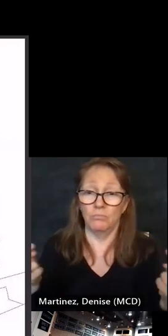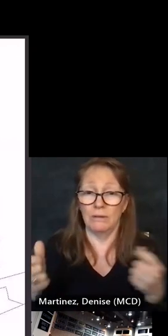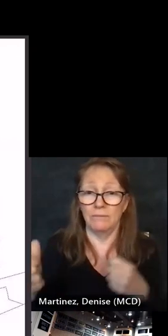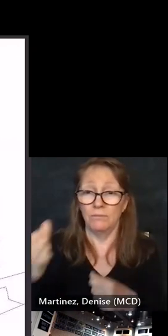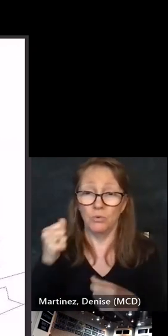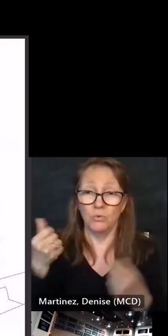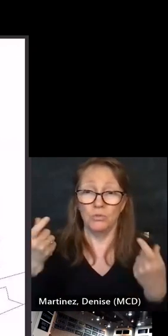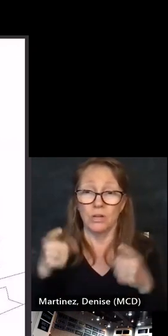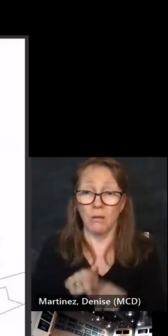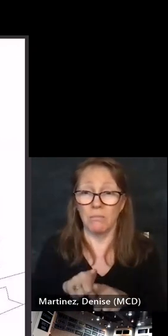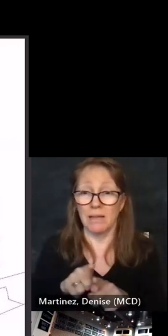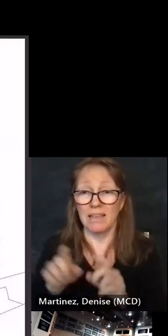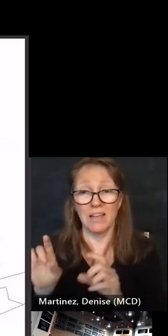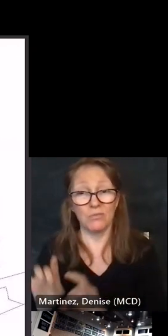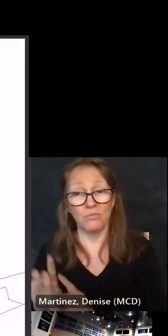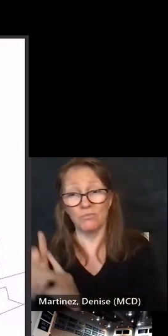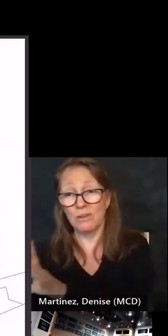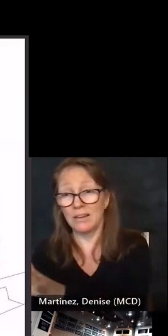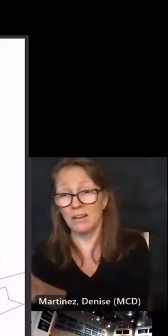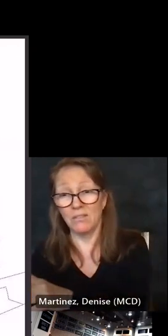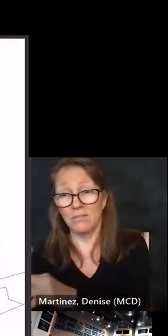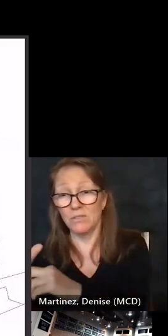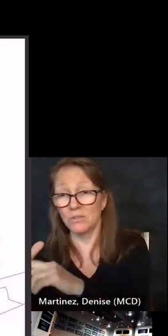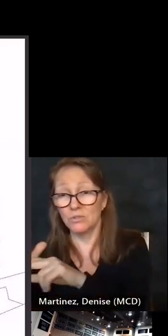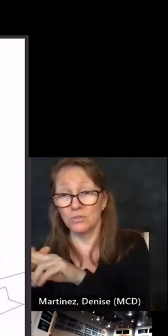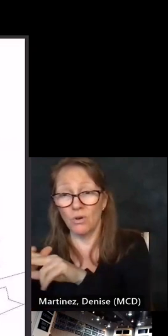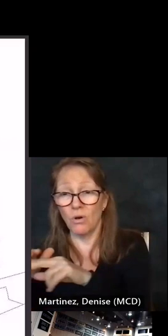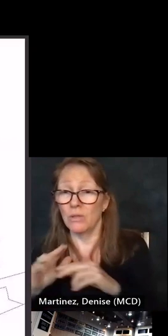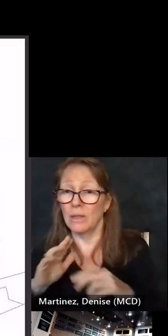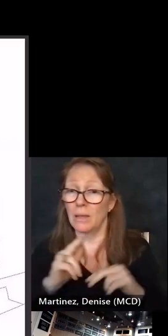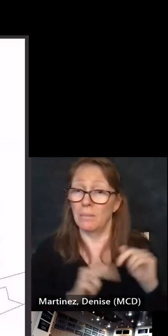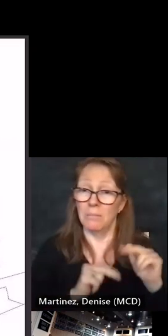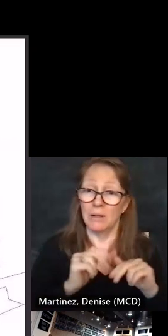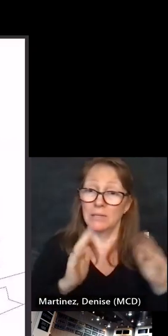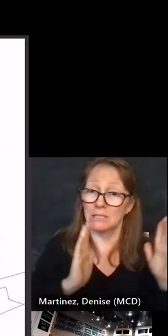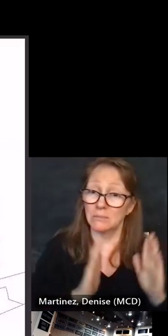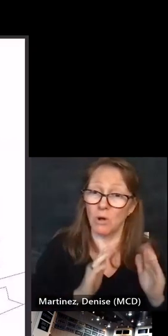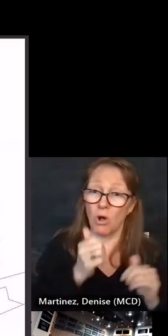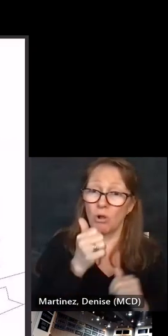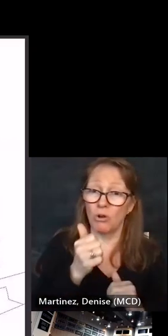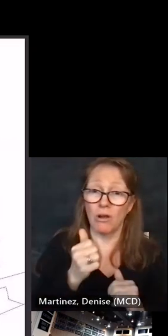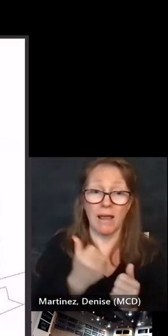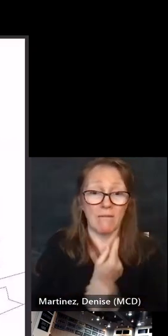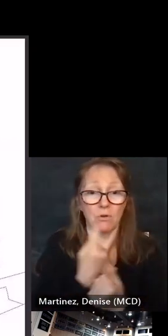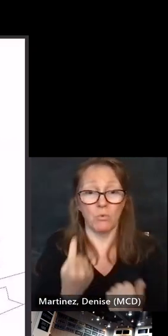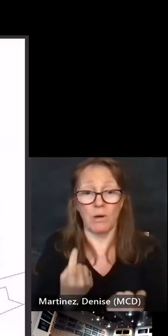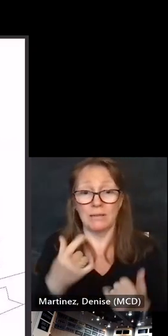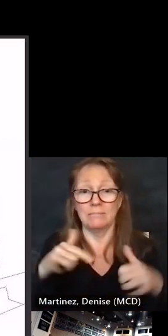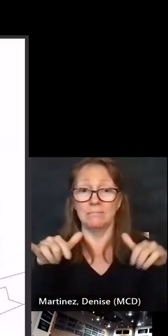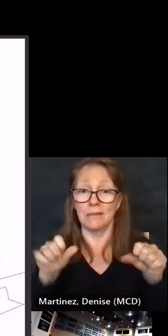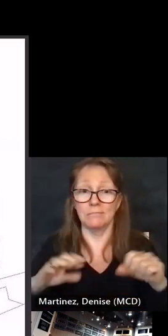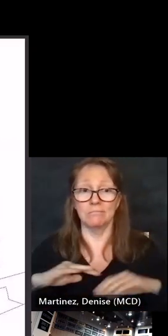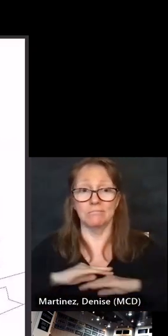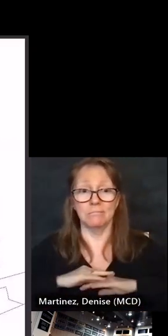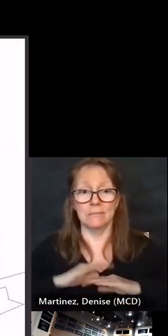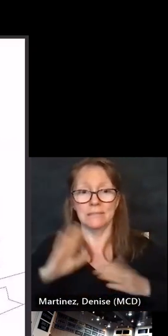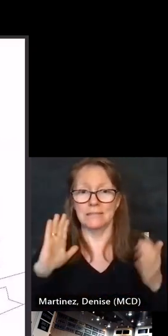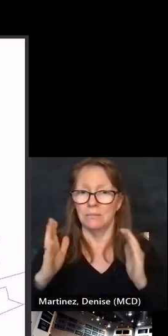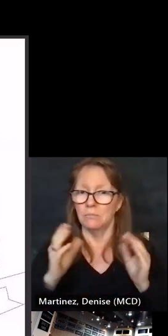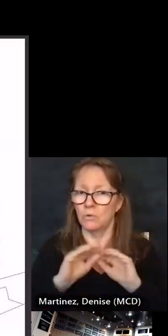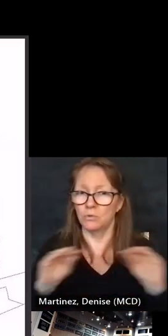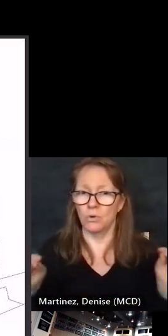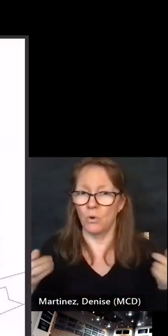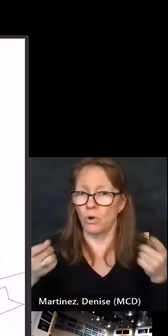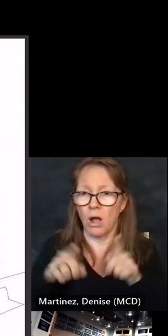Get rid of the salt pile and make the building smaller, and everyone votes yes. Like, it just seems like there's no compromise going on in this